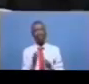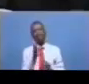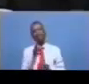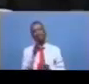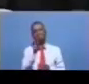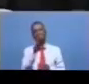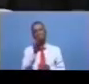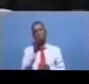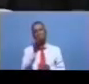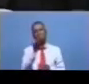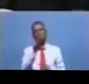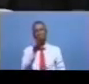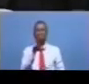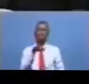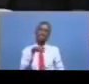much